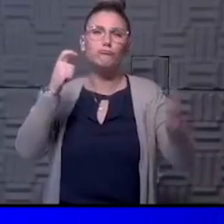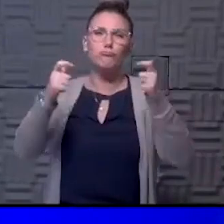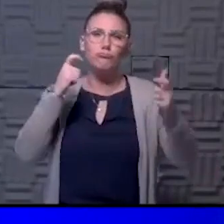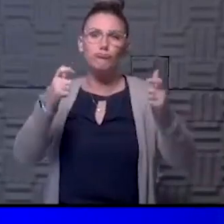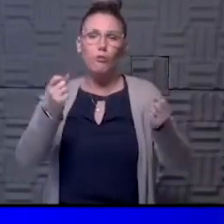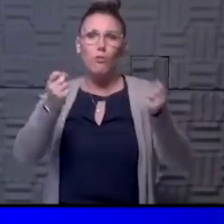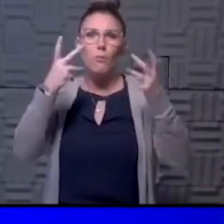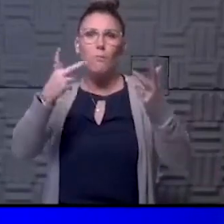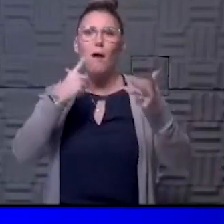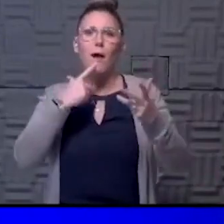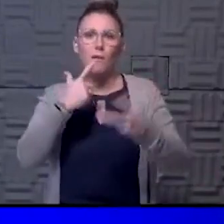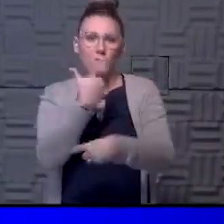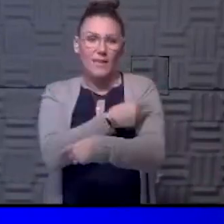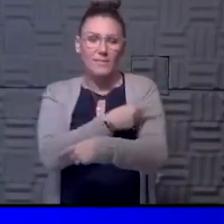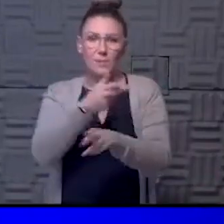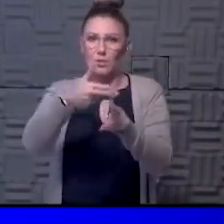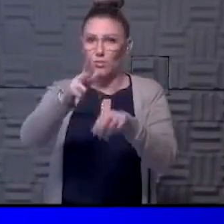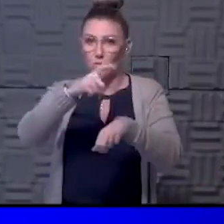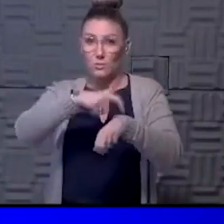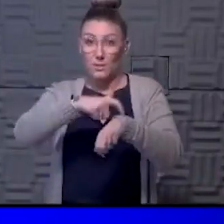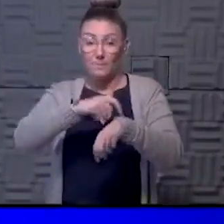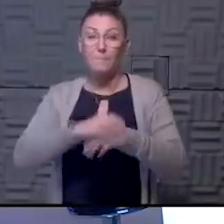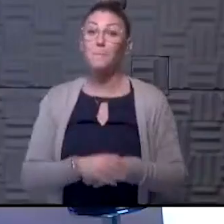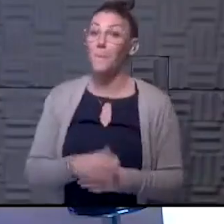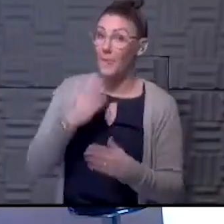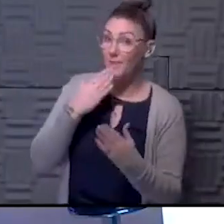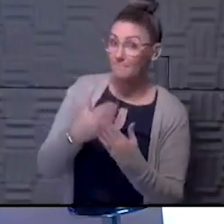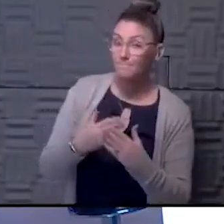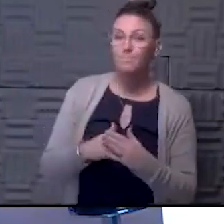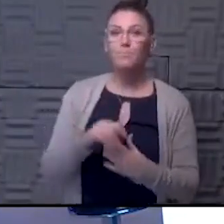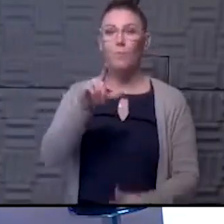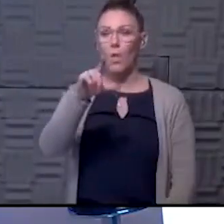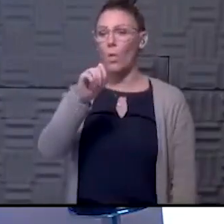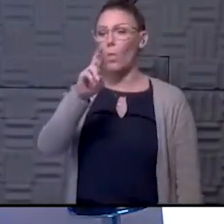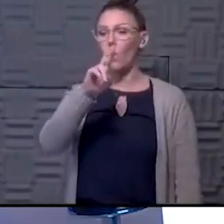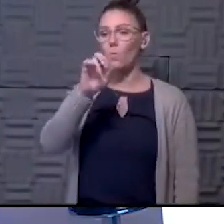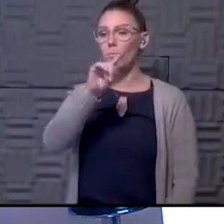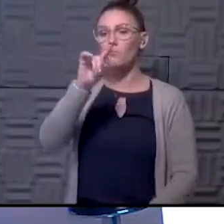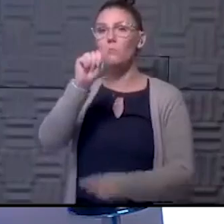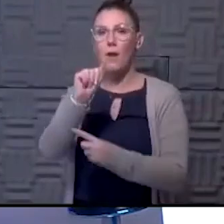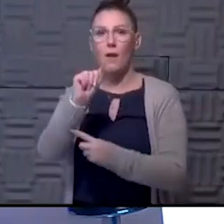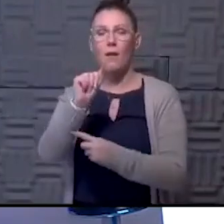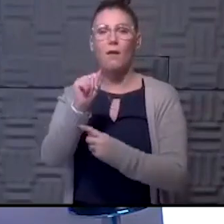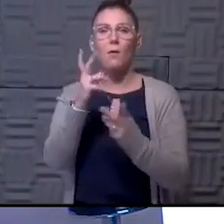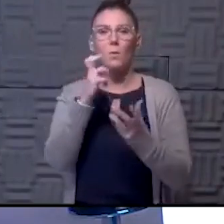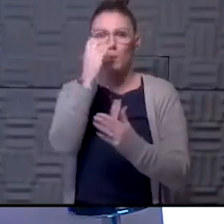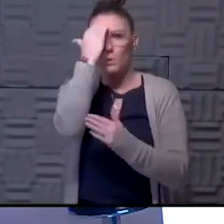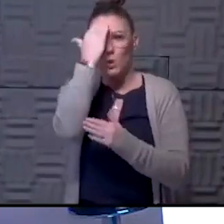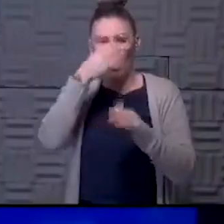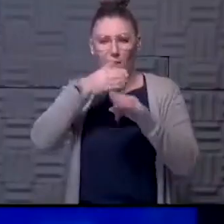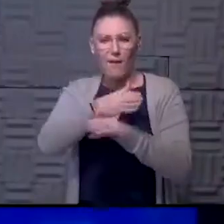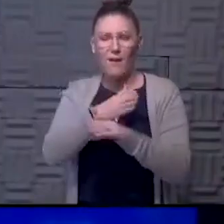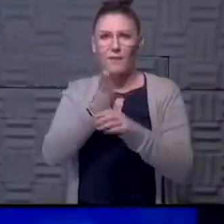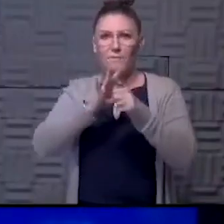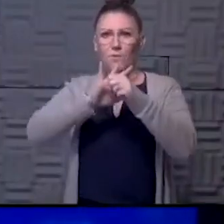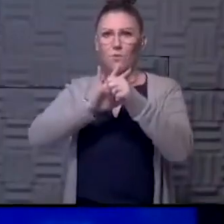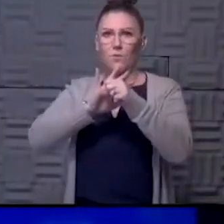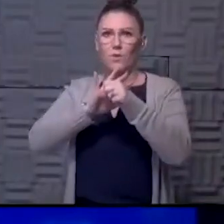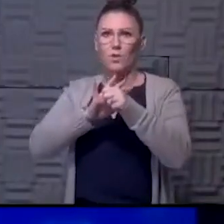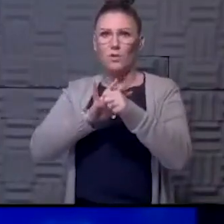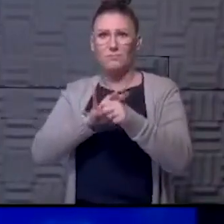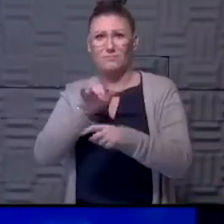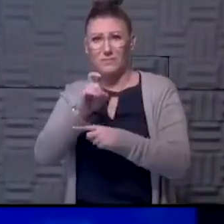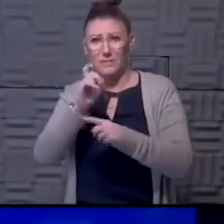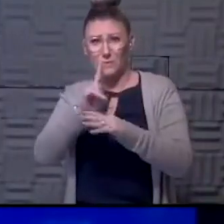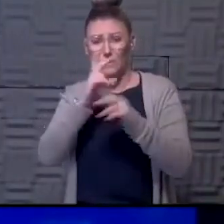vaccines in a relatively short time as well. So good. All right. Loretta wants to know, after having COVID, should one wear a mask? Can